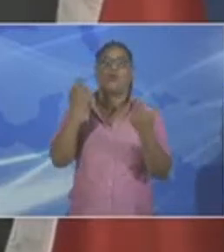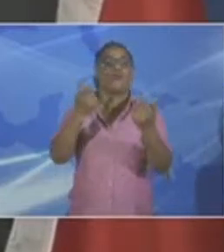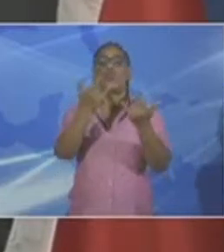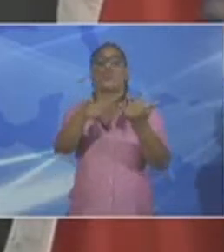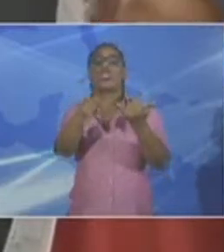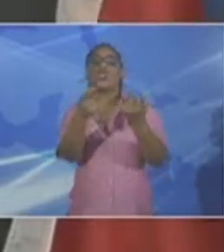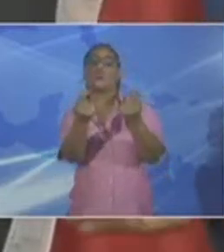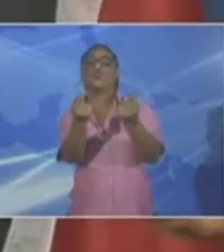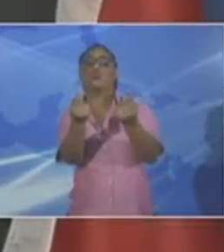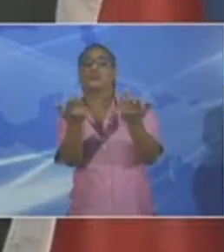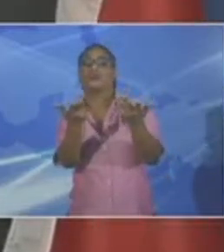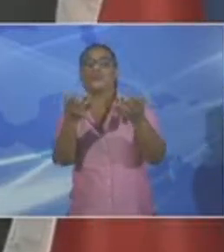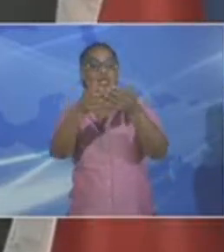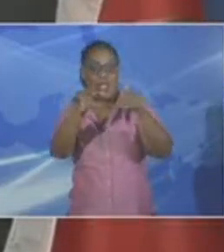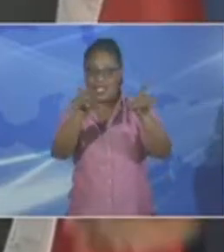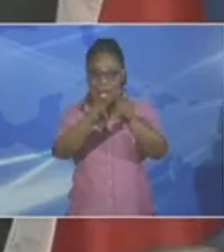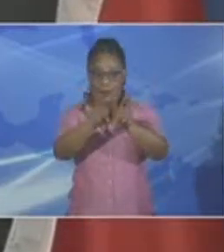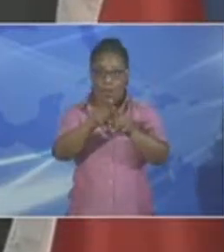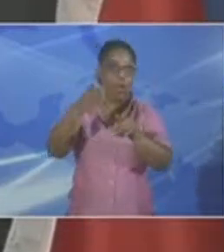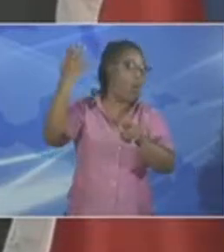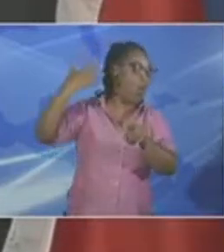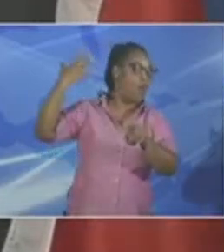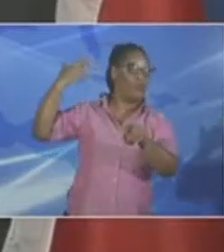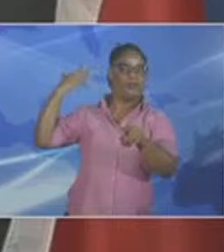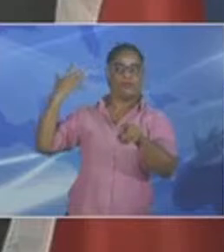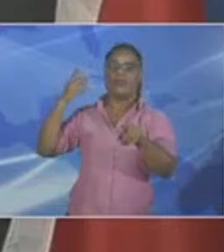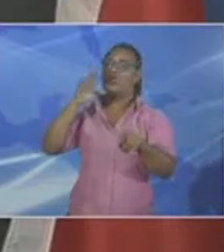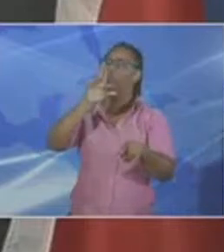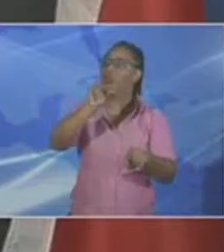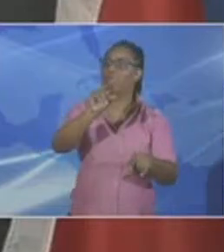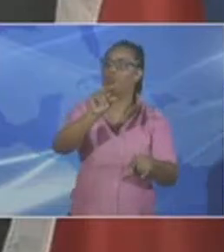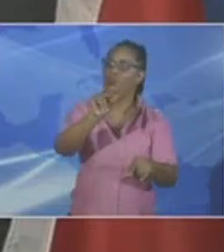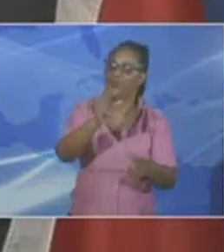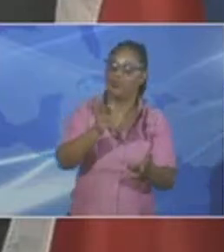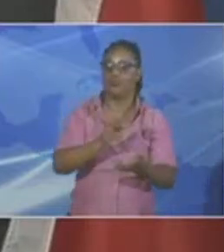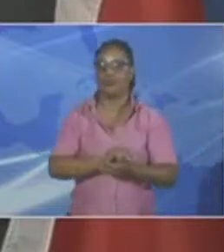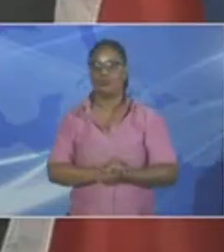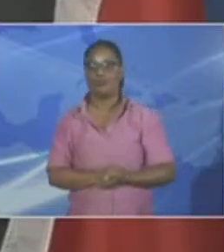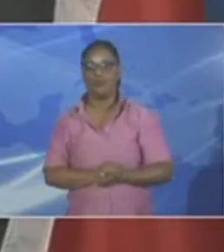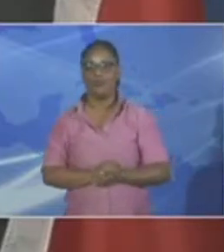required in the middle of last year, September last year, or December of last year.